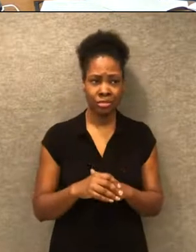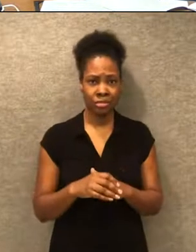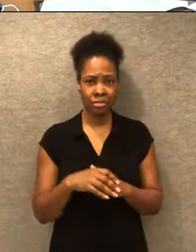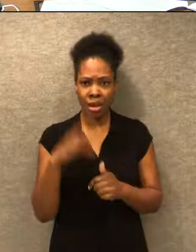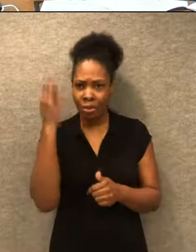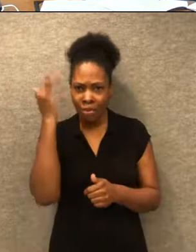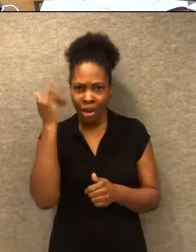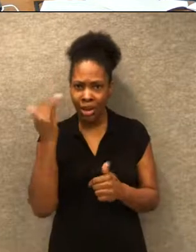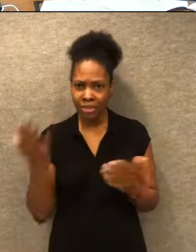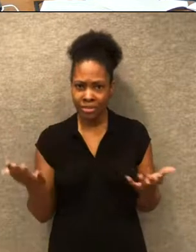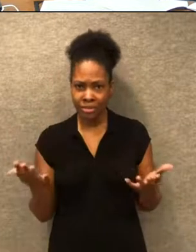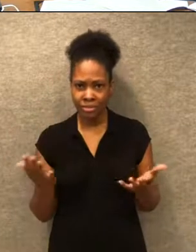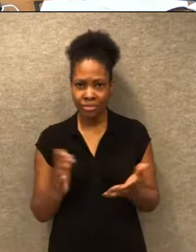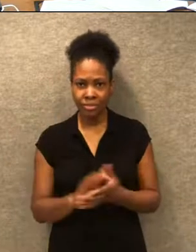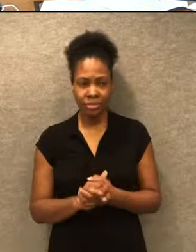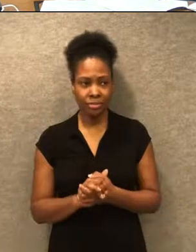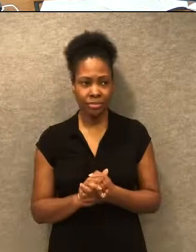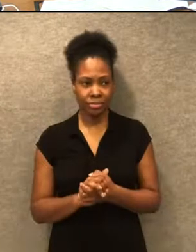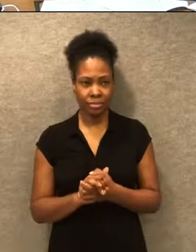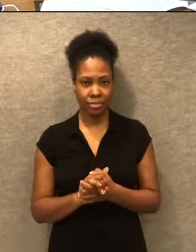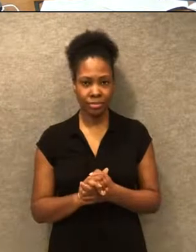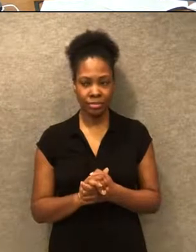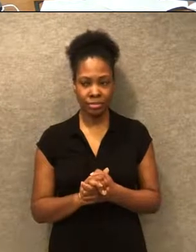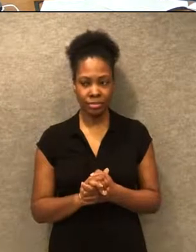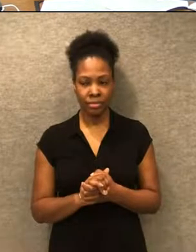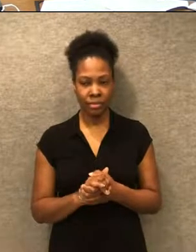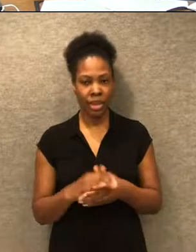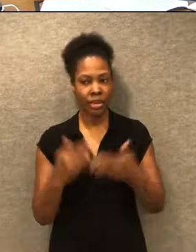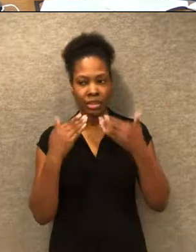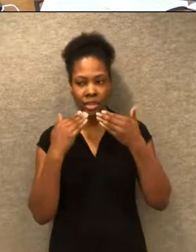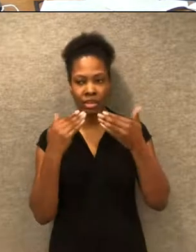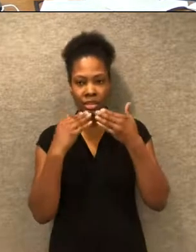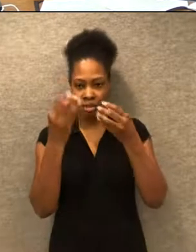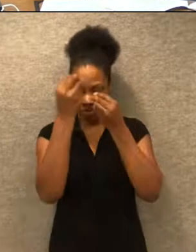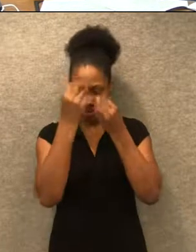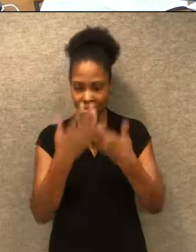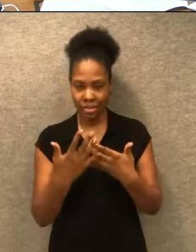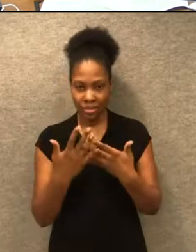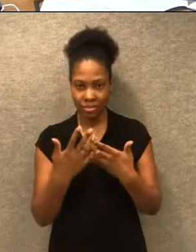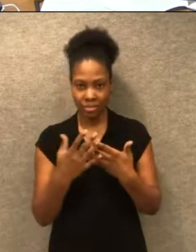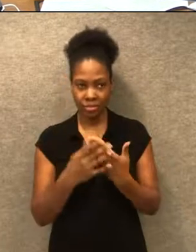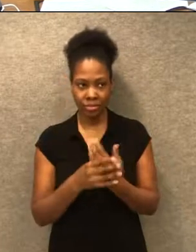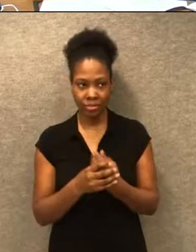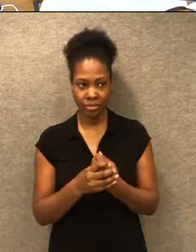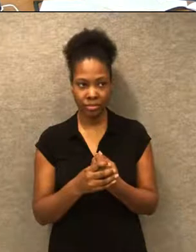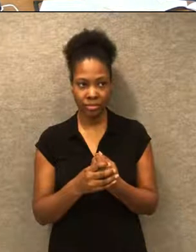Yes. Thank you, Matthew. Thank you so much. What we would do